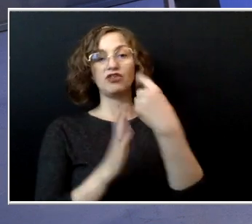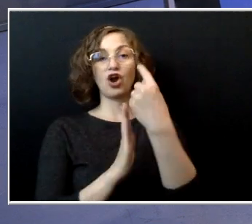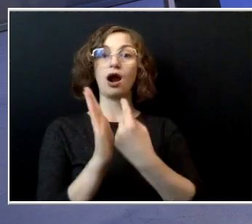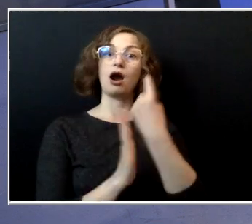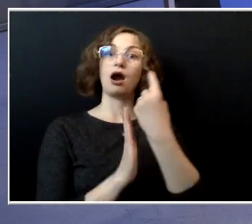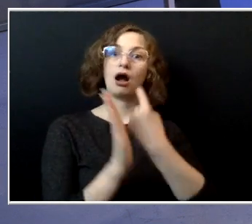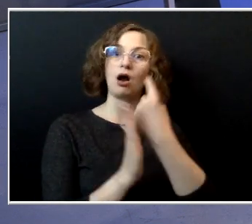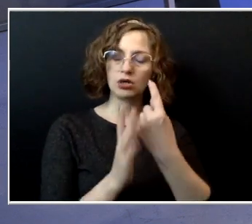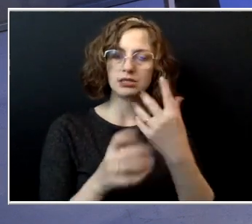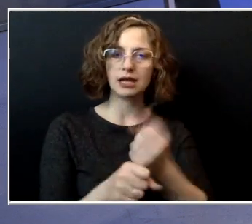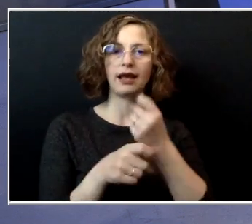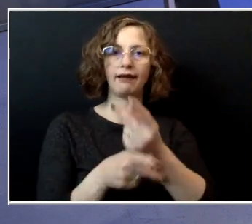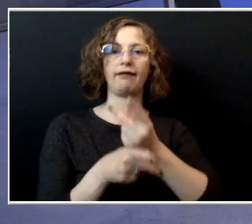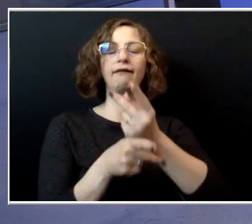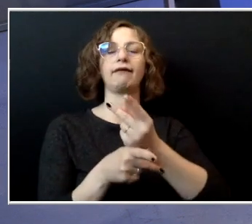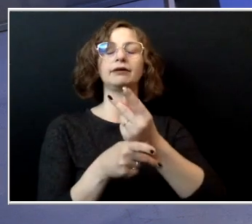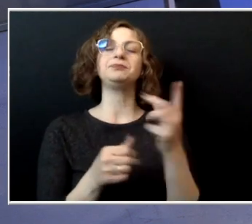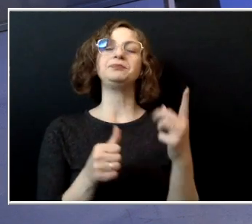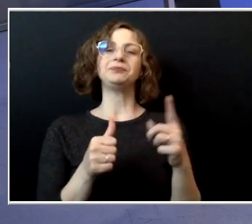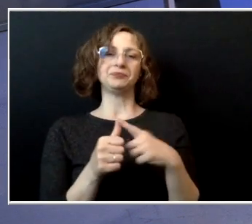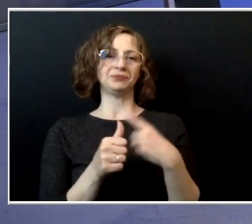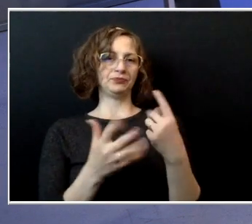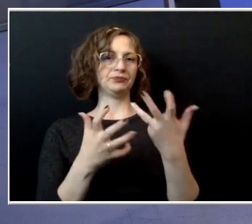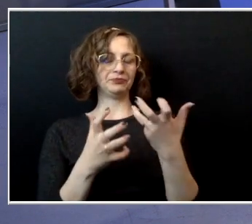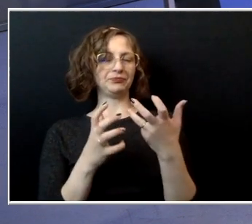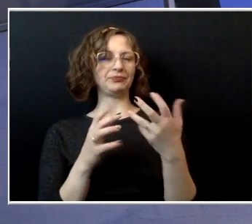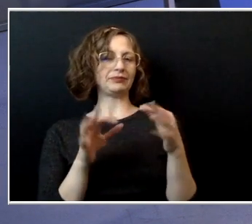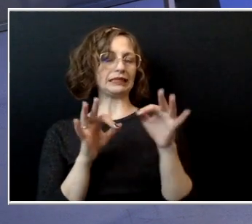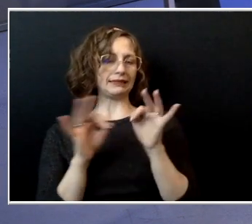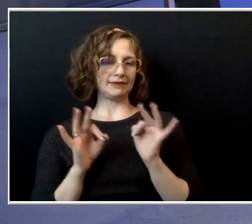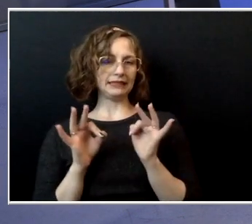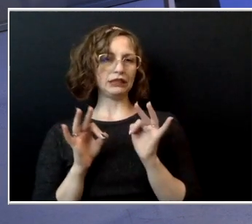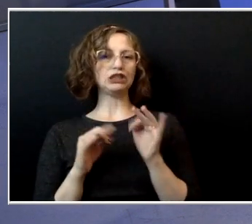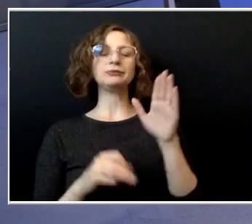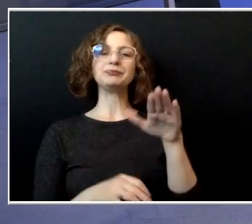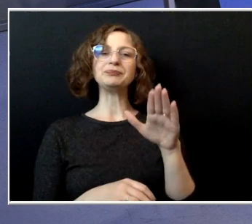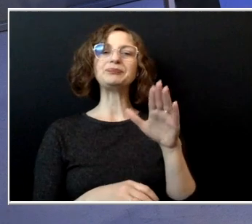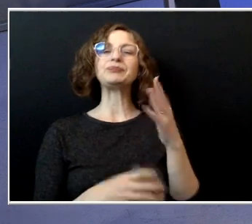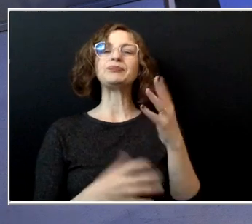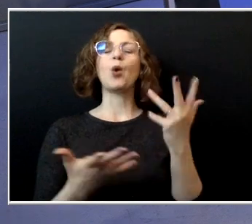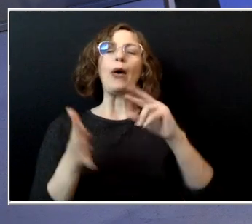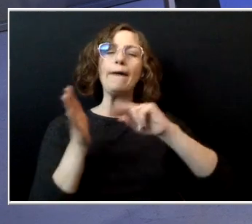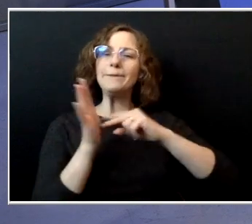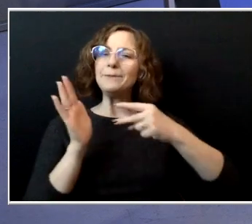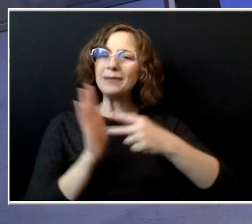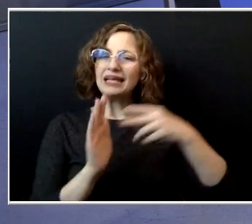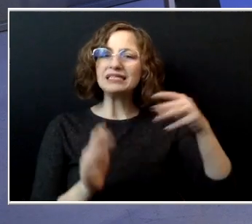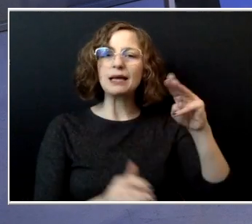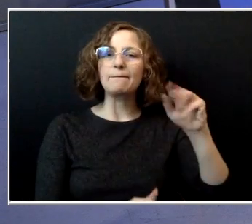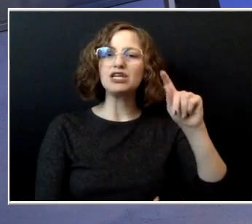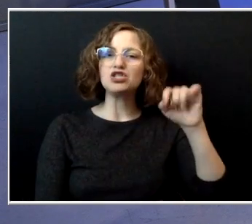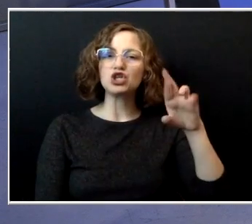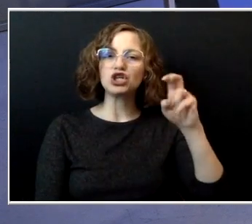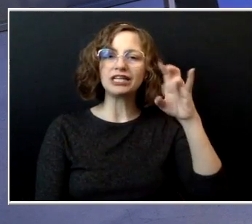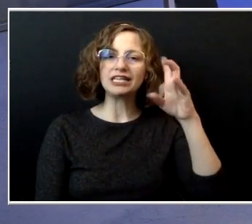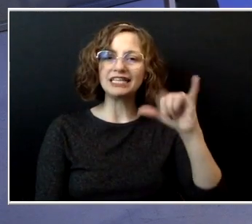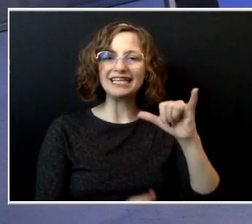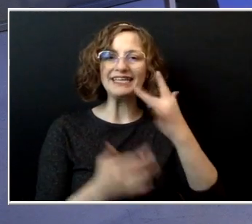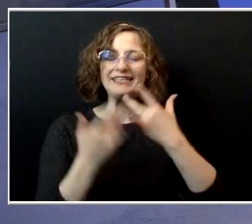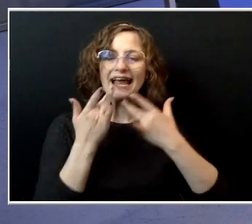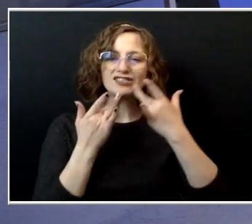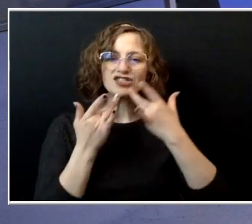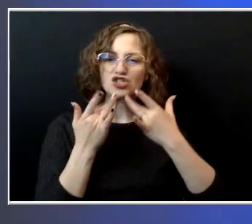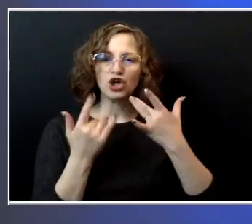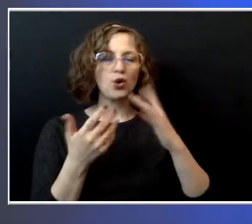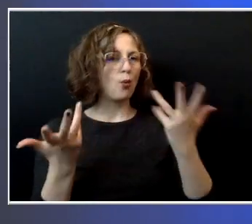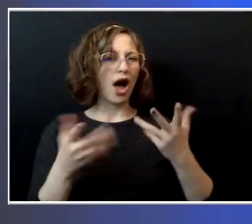Mosier, is a maternity desert defined by distance, by population, by insurance coverage? What is it defined by? Well, it's really defined a little bit